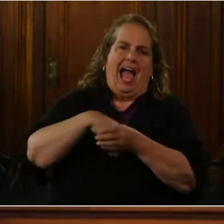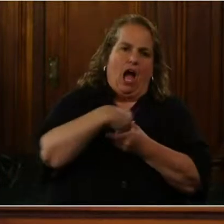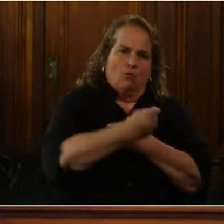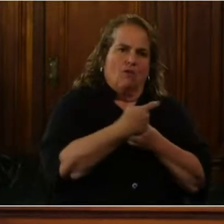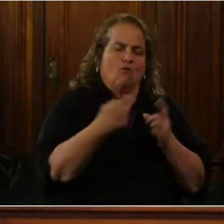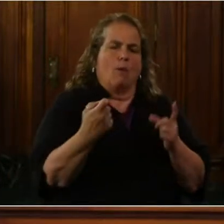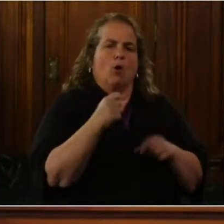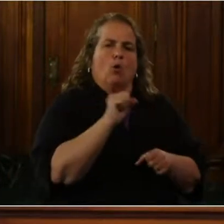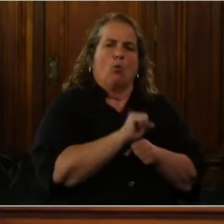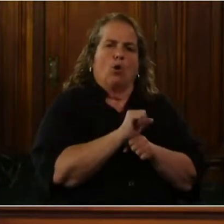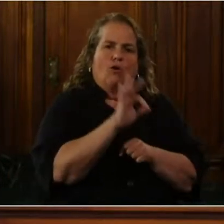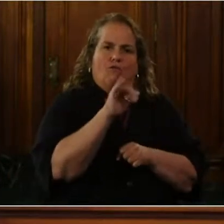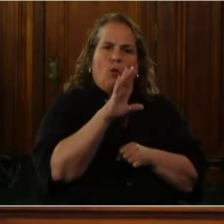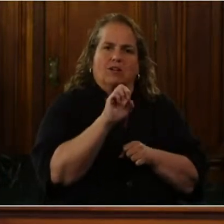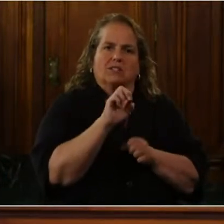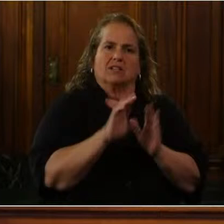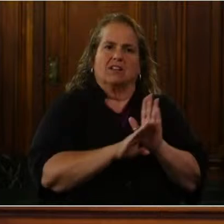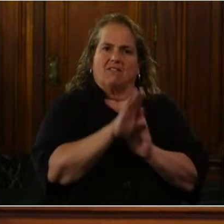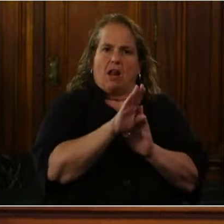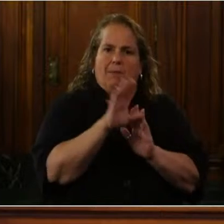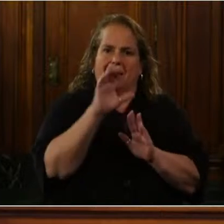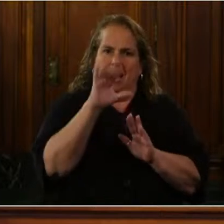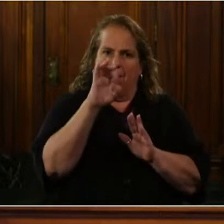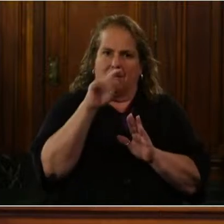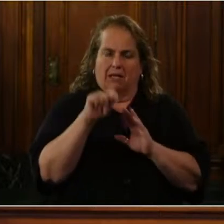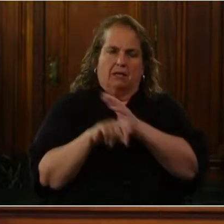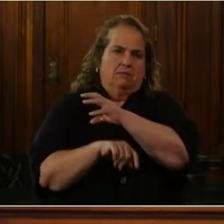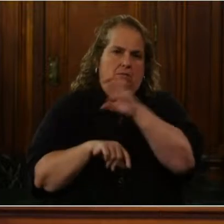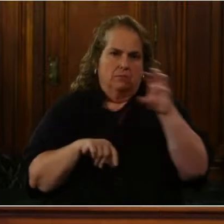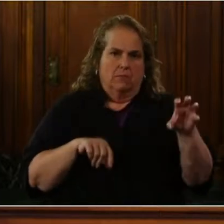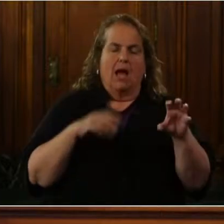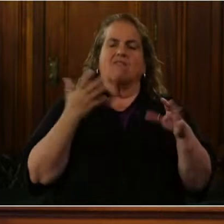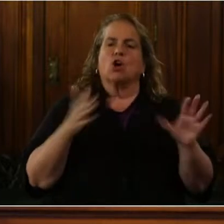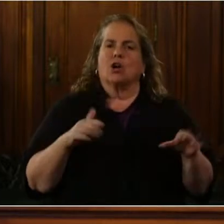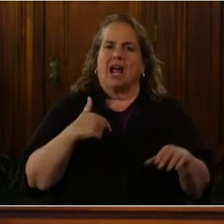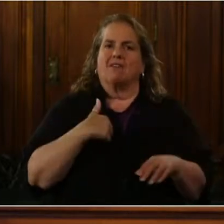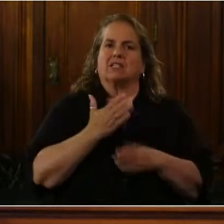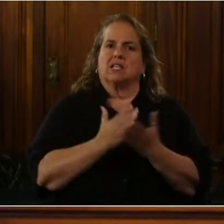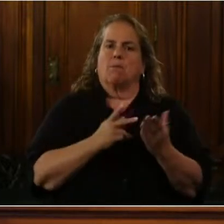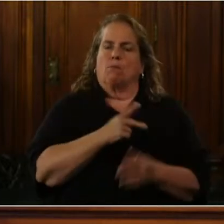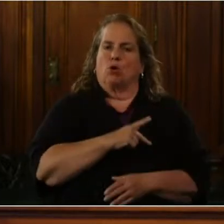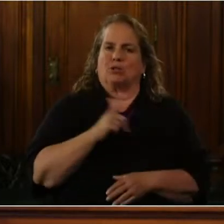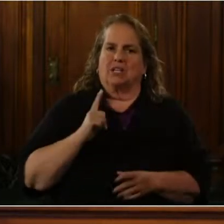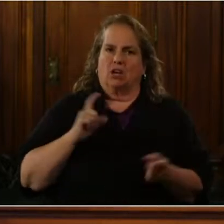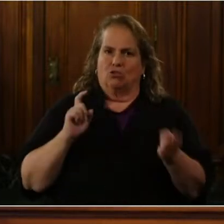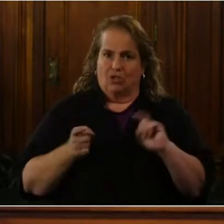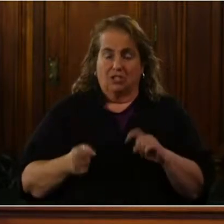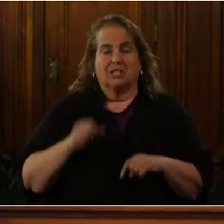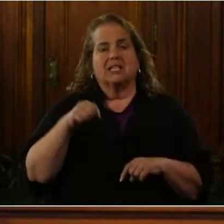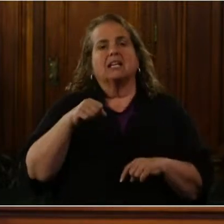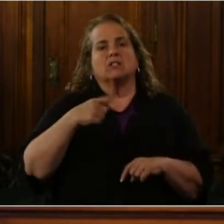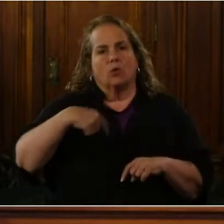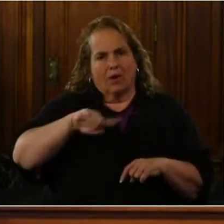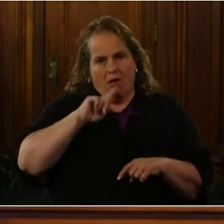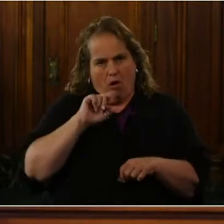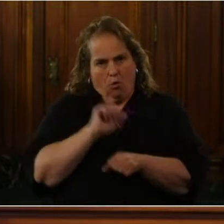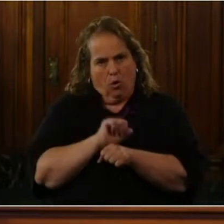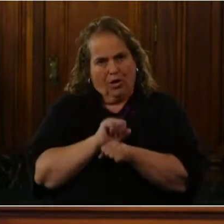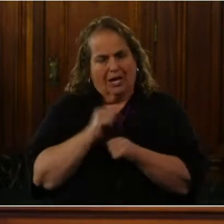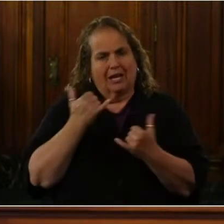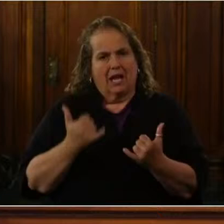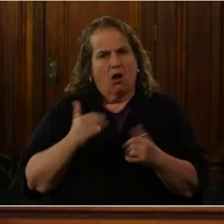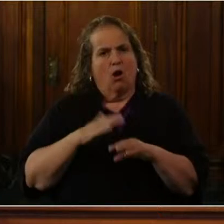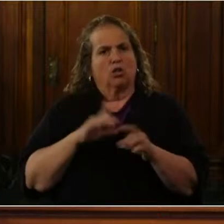been changes in unemployment insurance in the way of personnel. What can you tell me about that? We are working right now on some changes related to